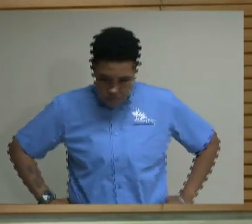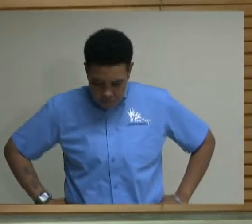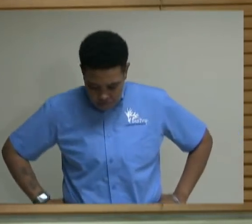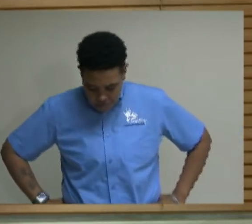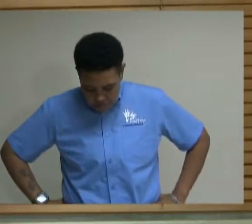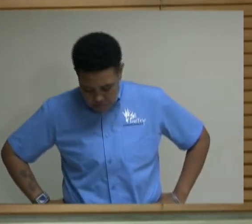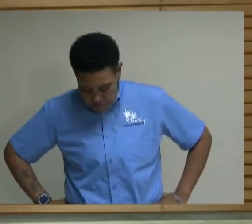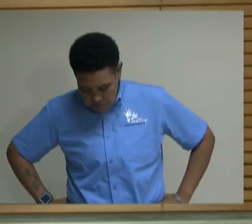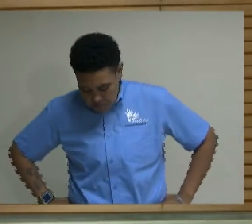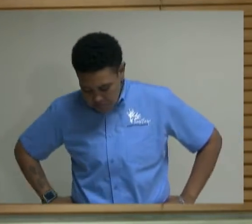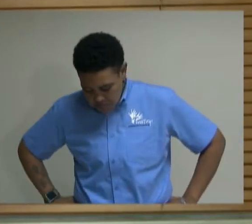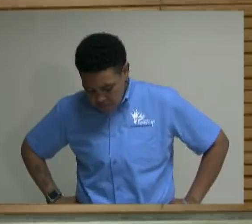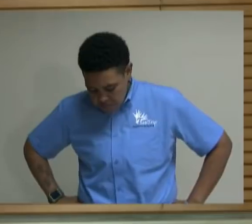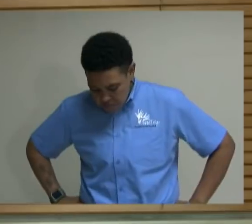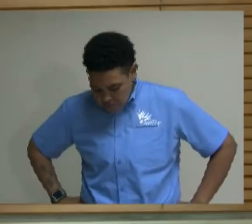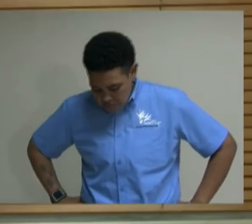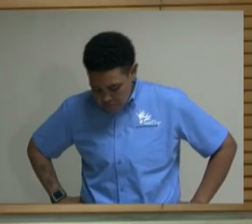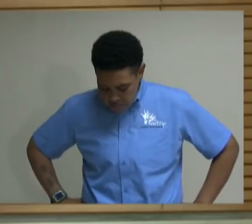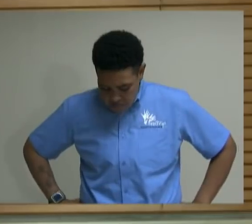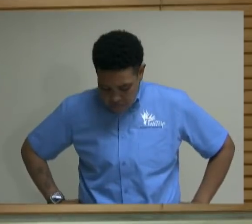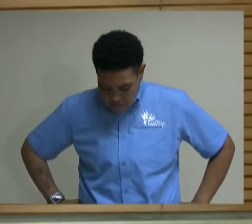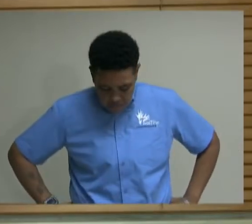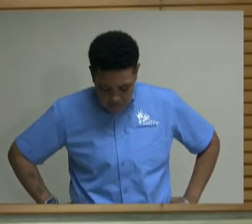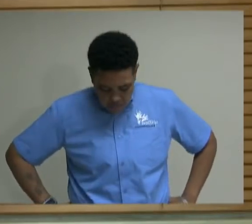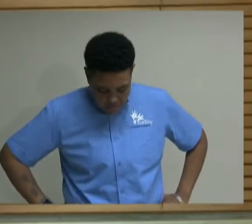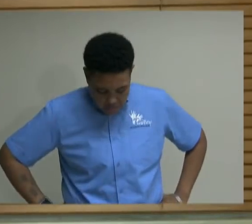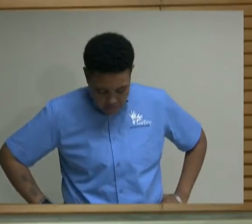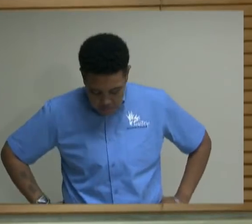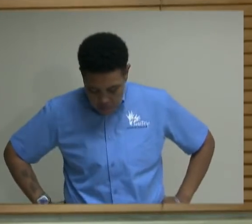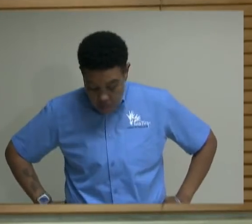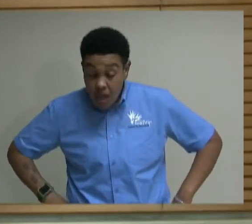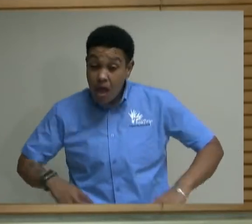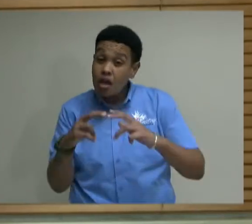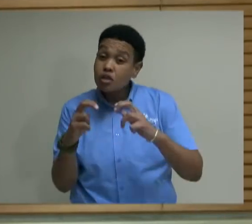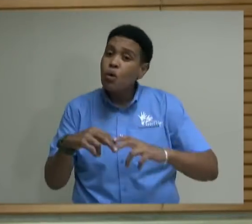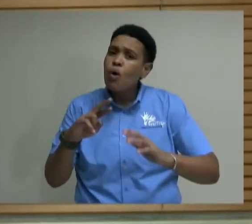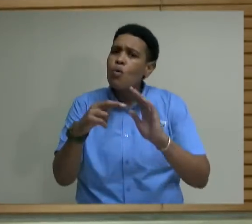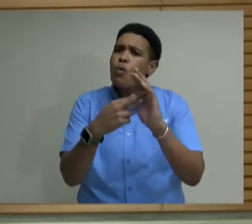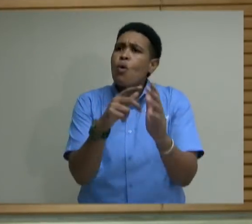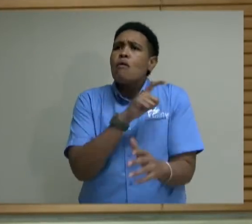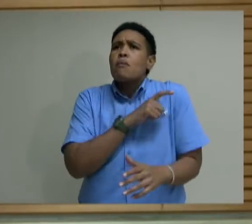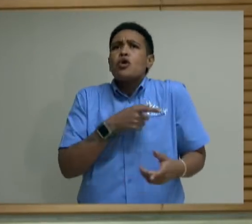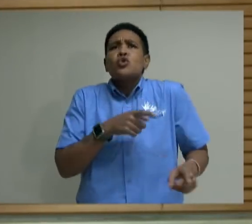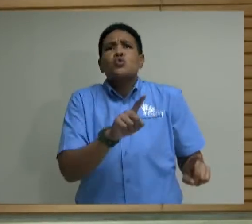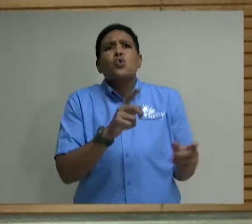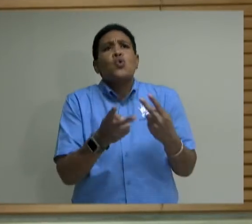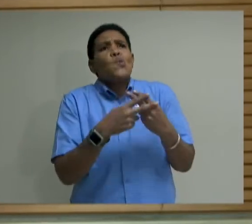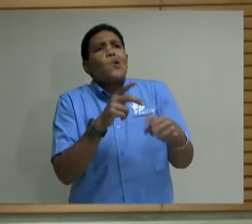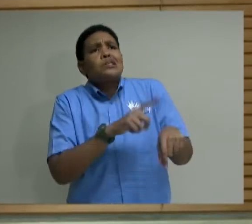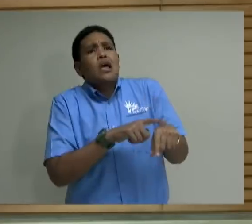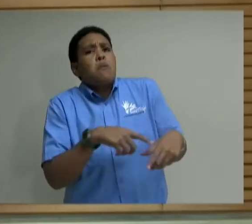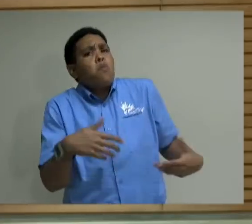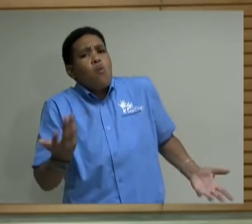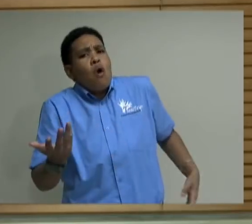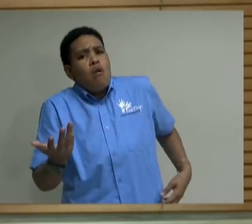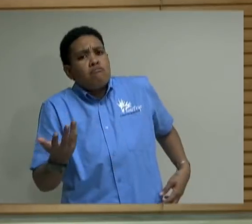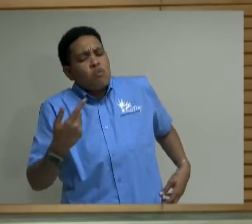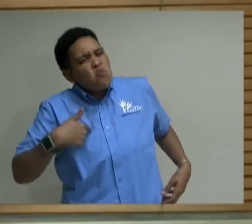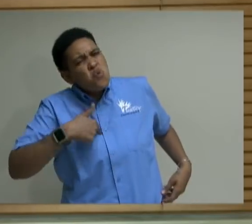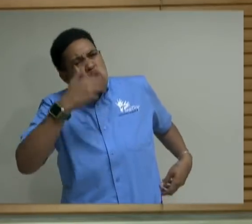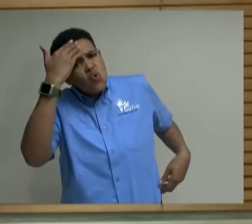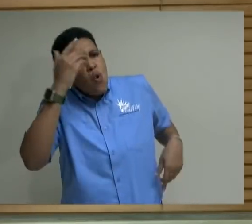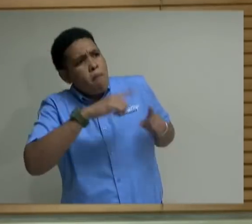what's the role of the police during a quarantine period? I mean, we know, but I think the public should know. And how do